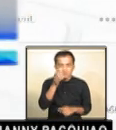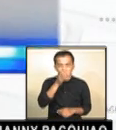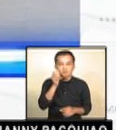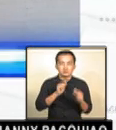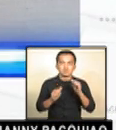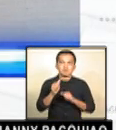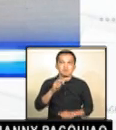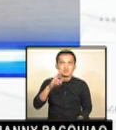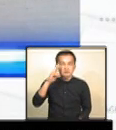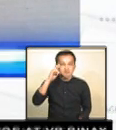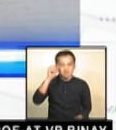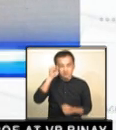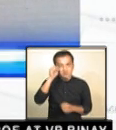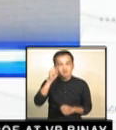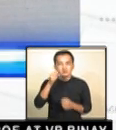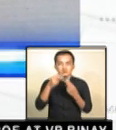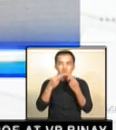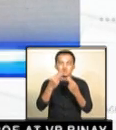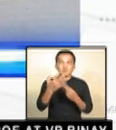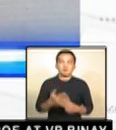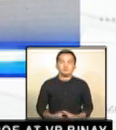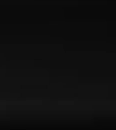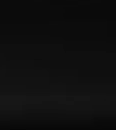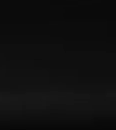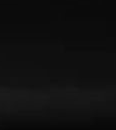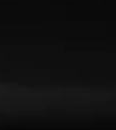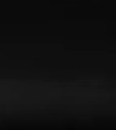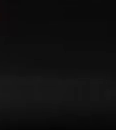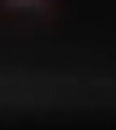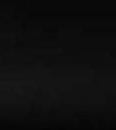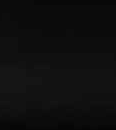Umaksyon, Ryan Sorote, News